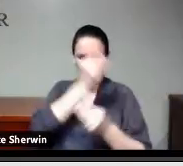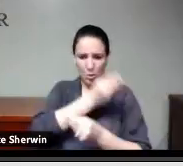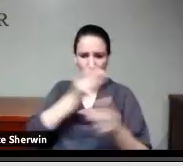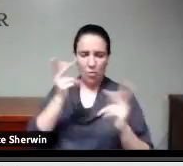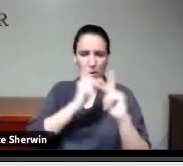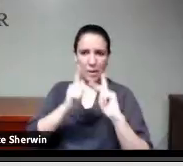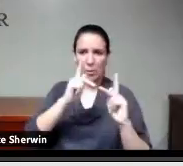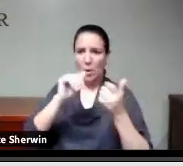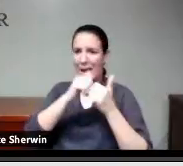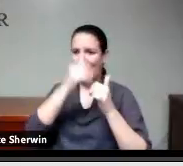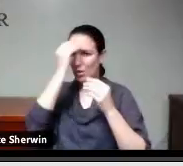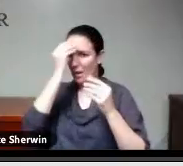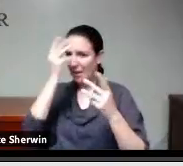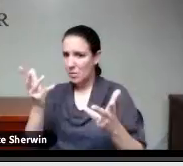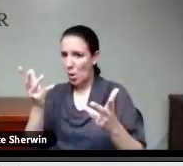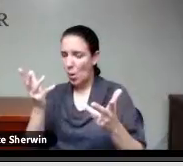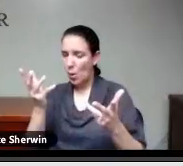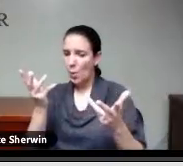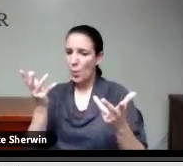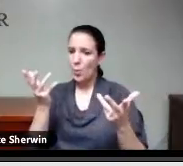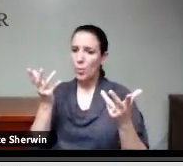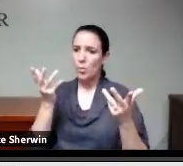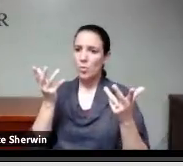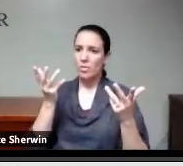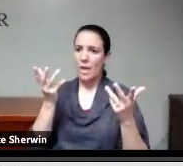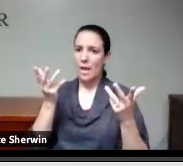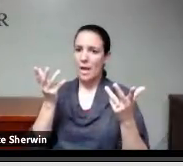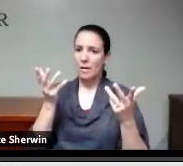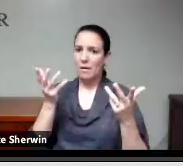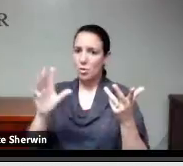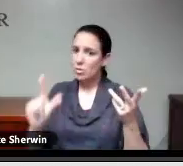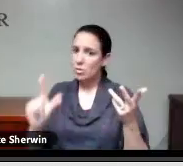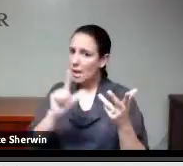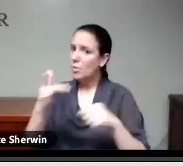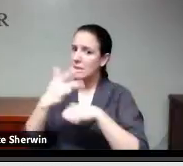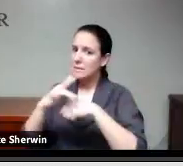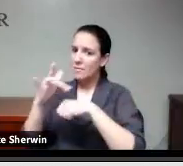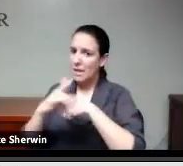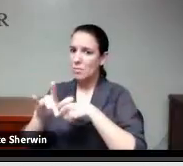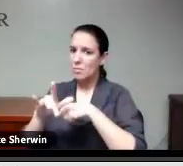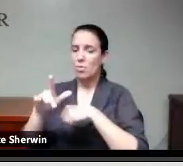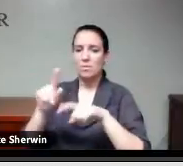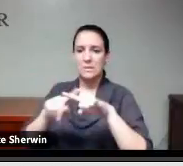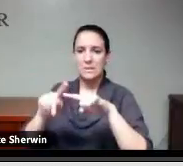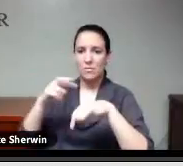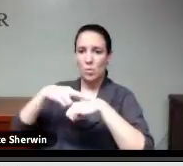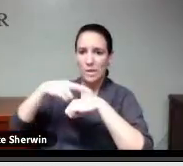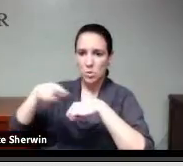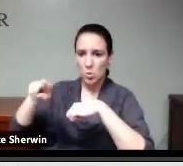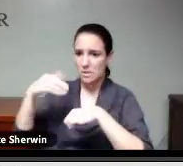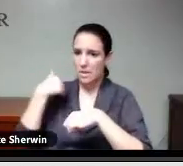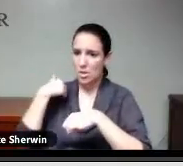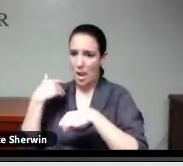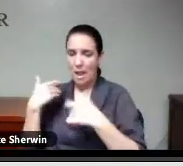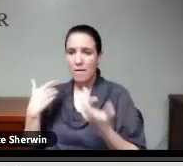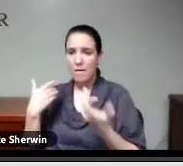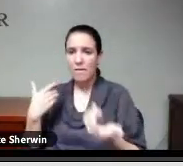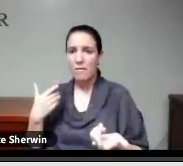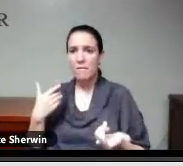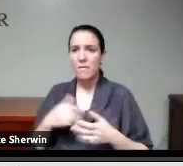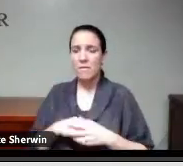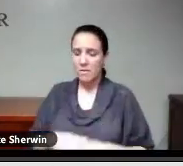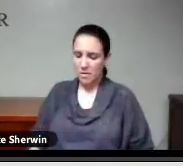resources, incentivize them to want to use the library's resources, and then get input about whether or not